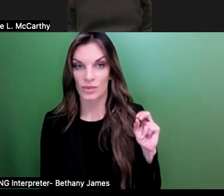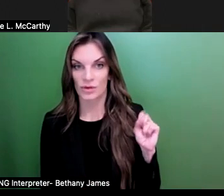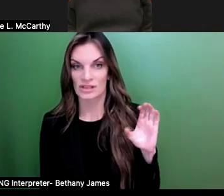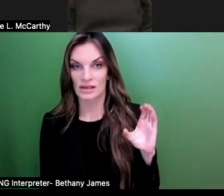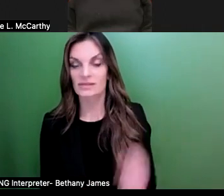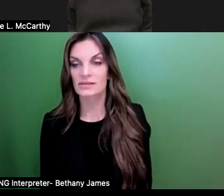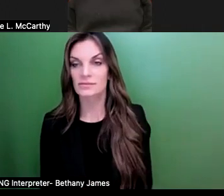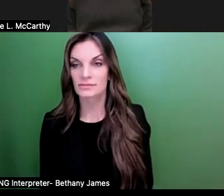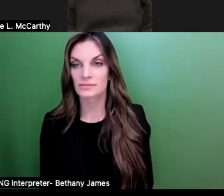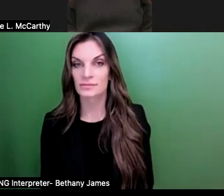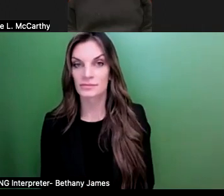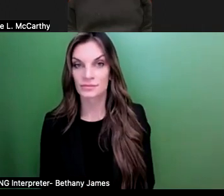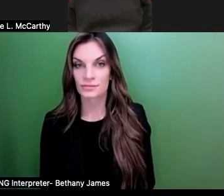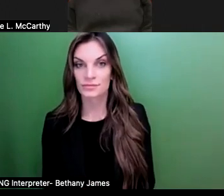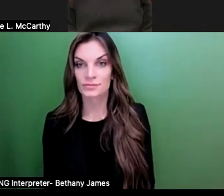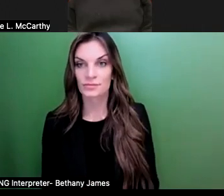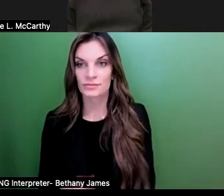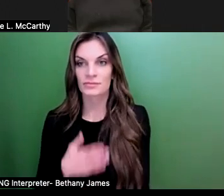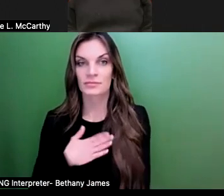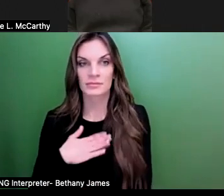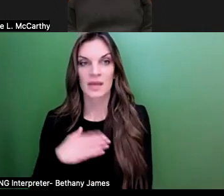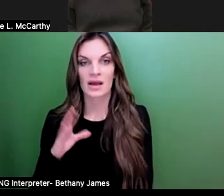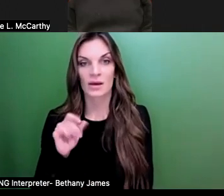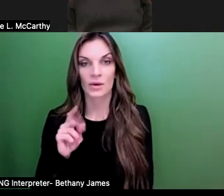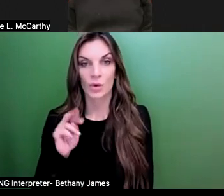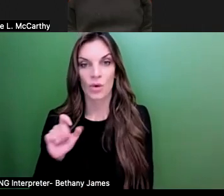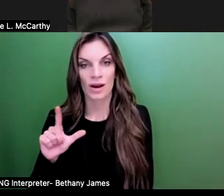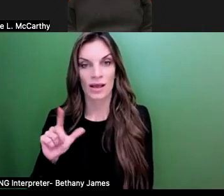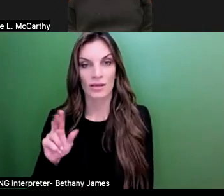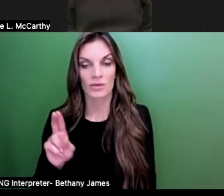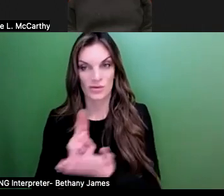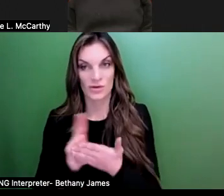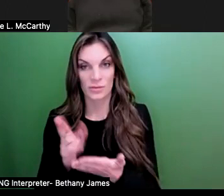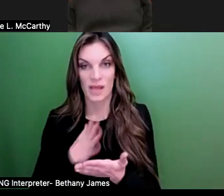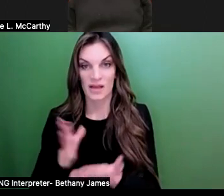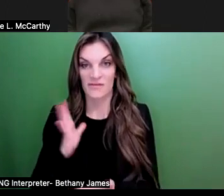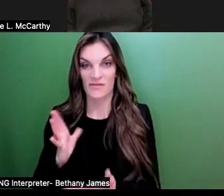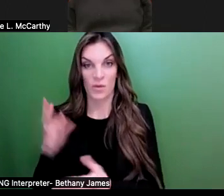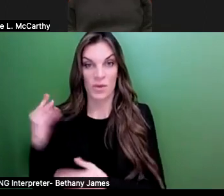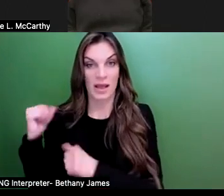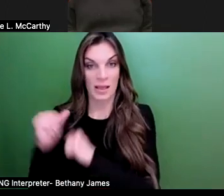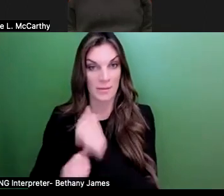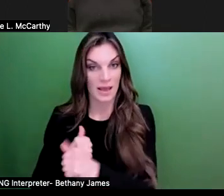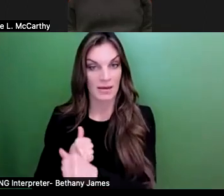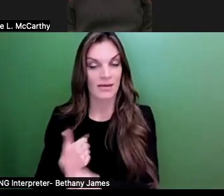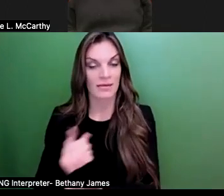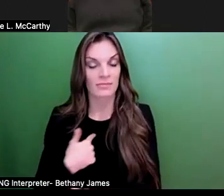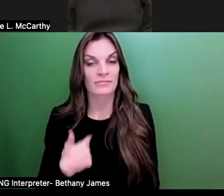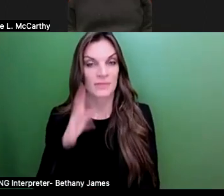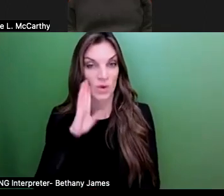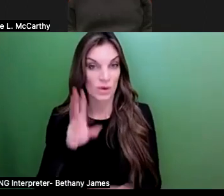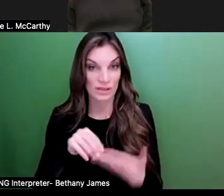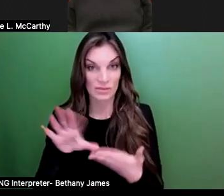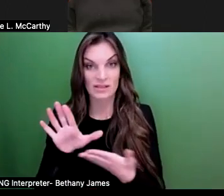to defend my alma mater, Cornell University. Yes, it's very expensive to go there, but it's